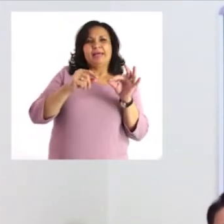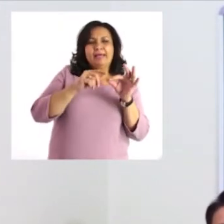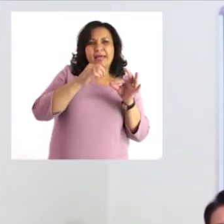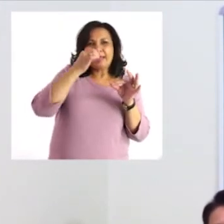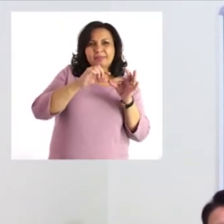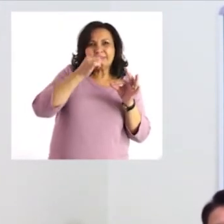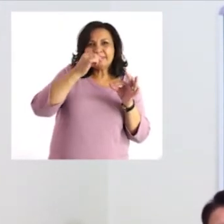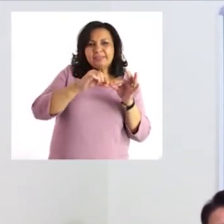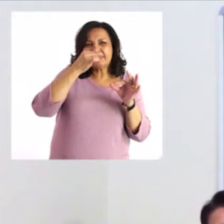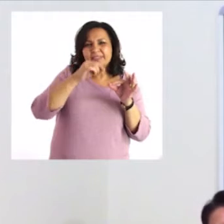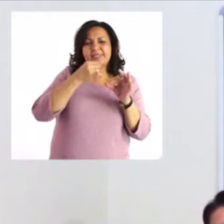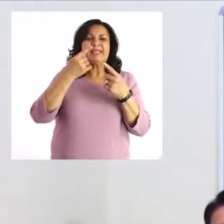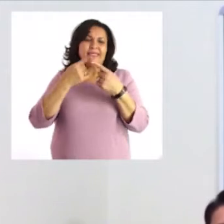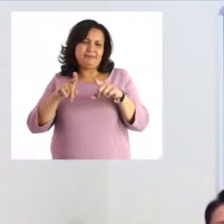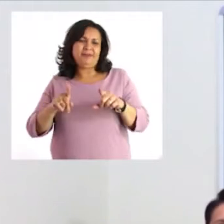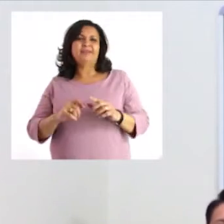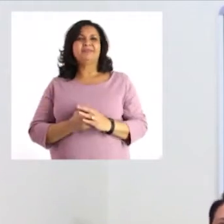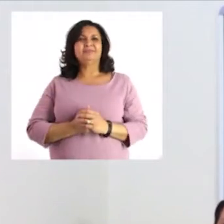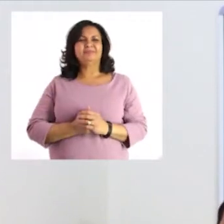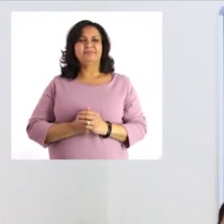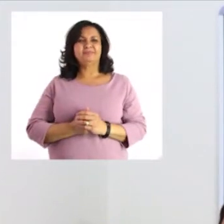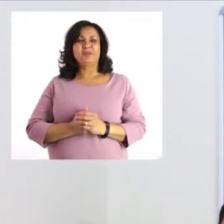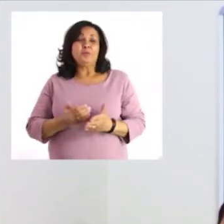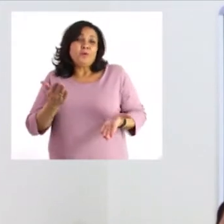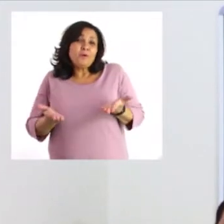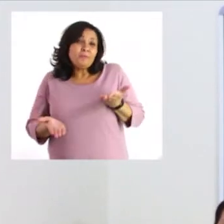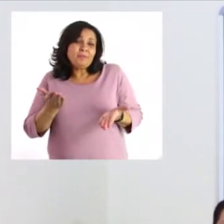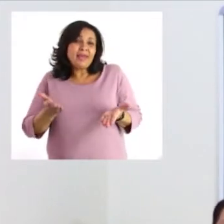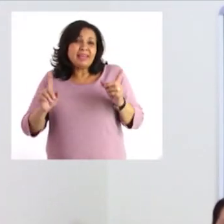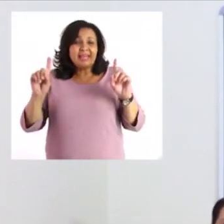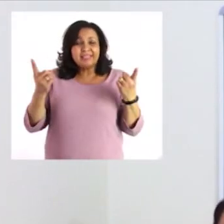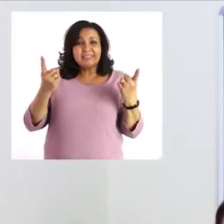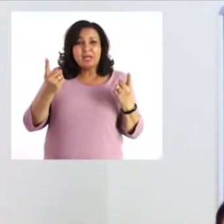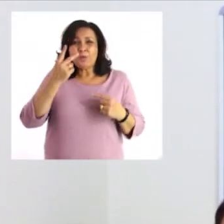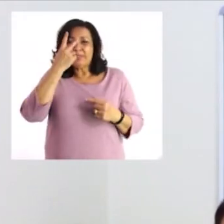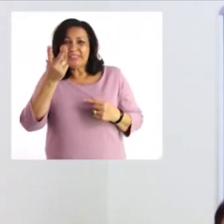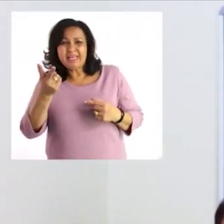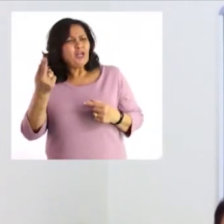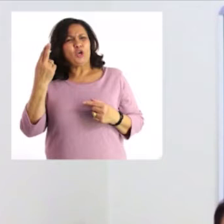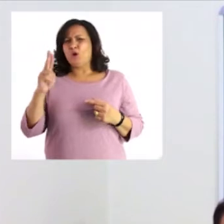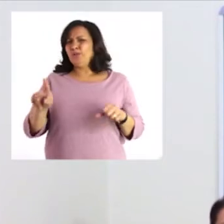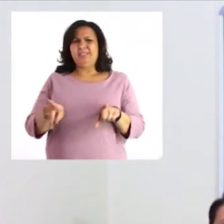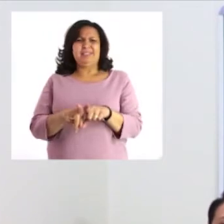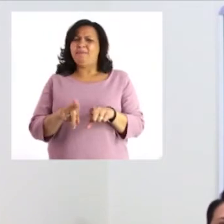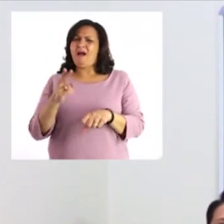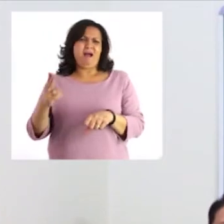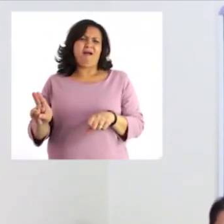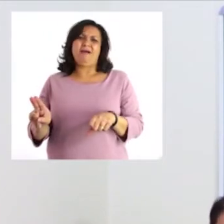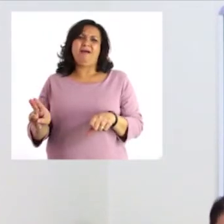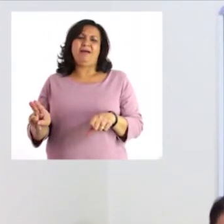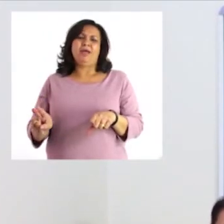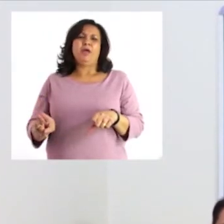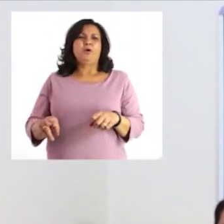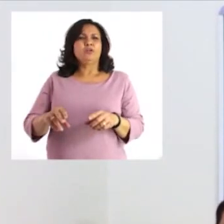grapes. Bananas are different from grapes. When we compare things, we see that they are not the same. We also learned